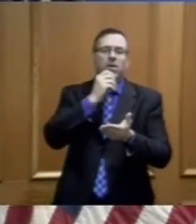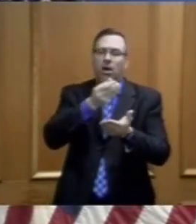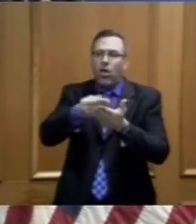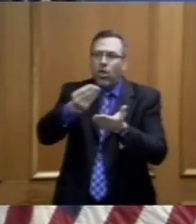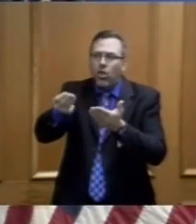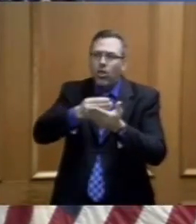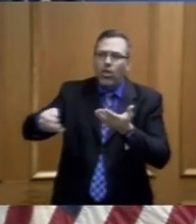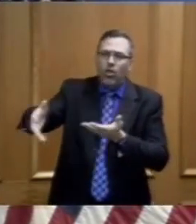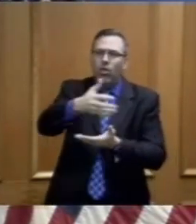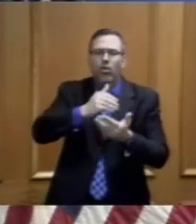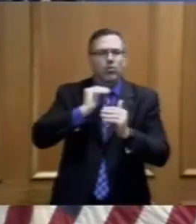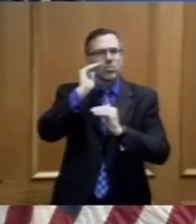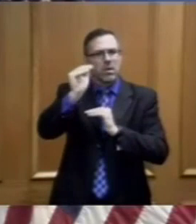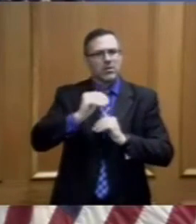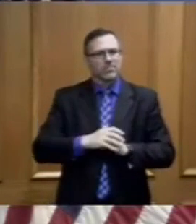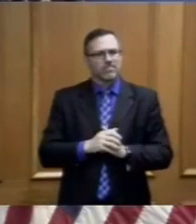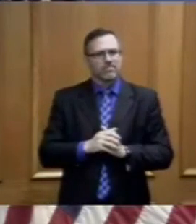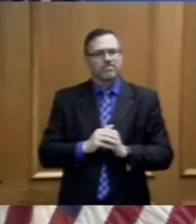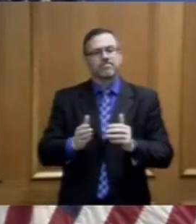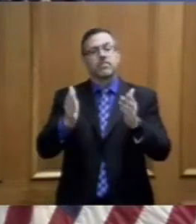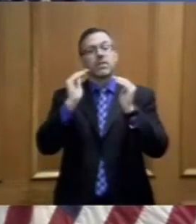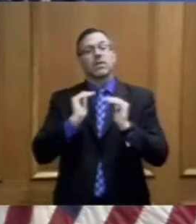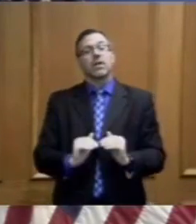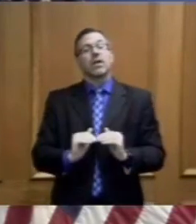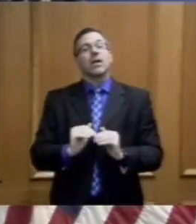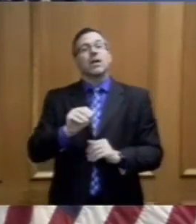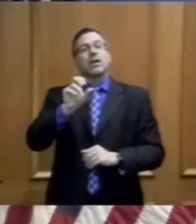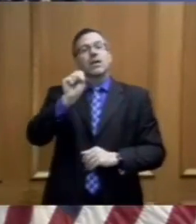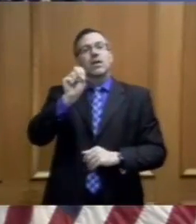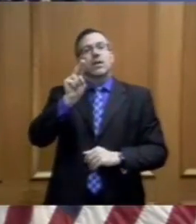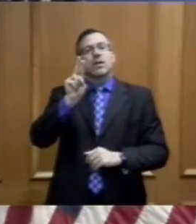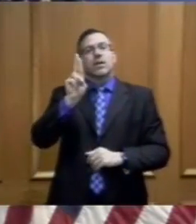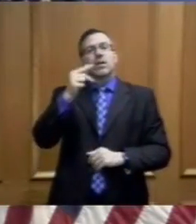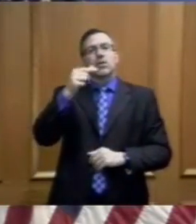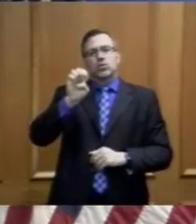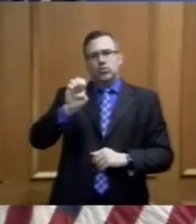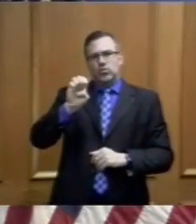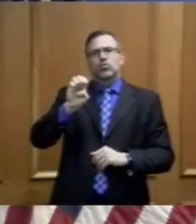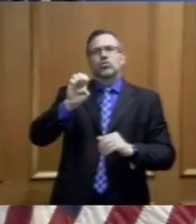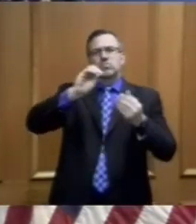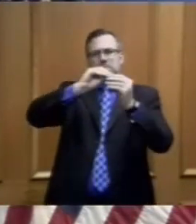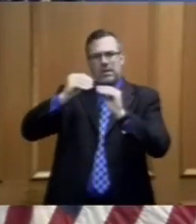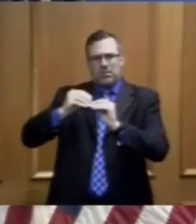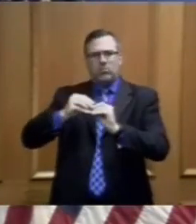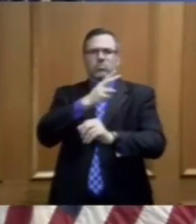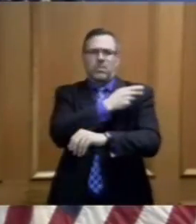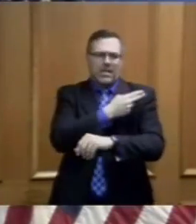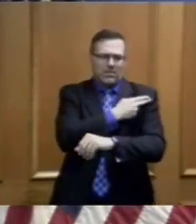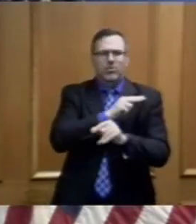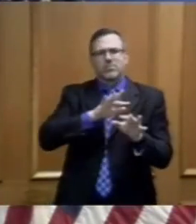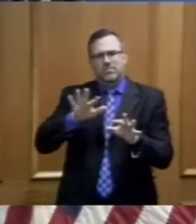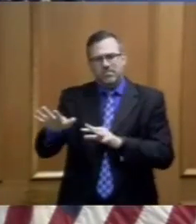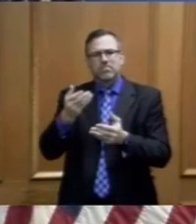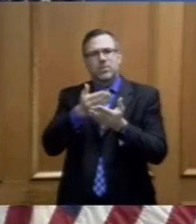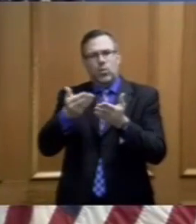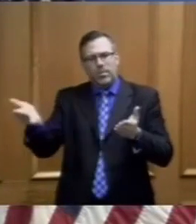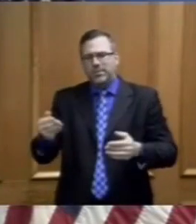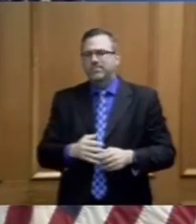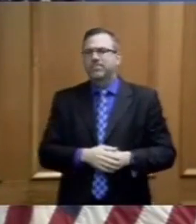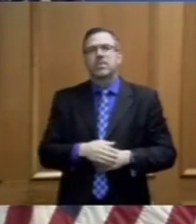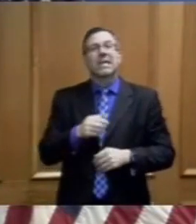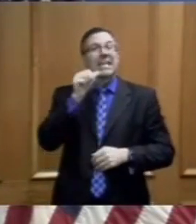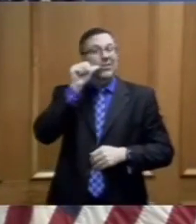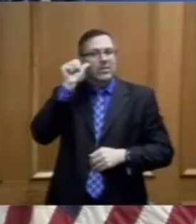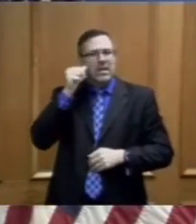capacity. During my briefing yesterday, I discussed the need to use every tool in our toolbox as we prepare